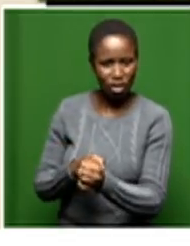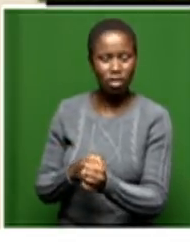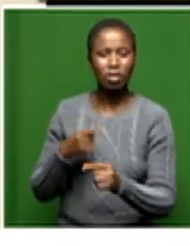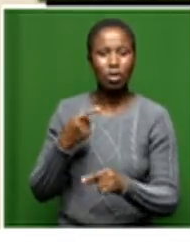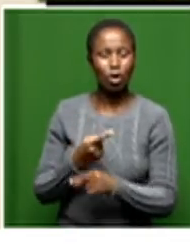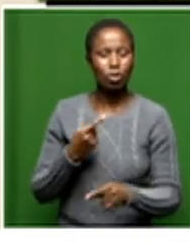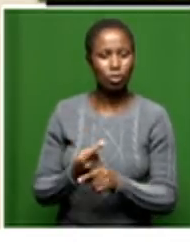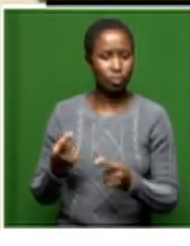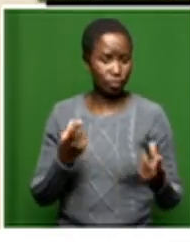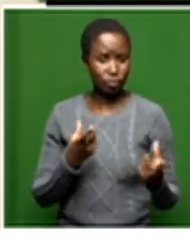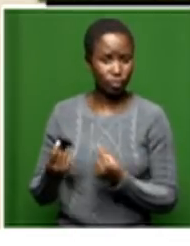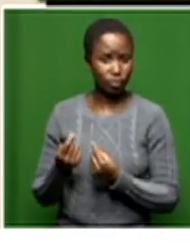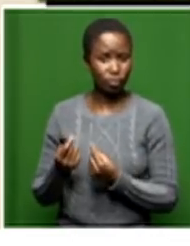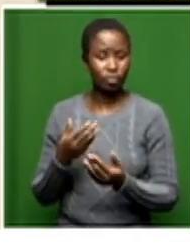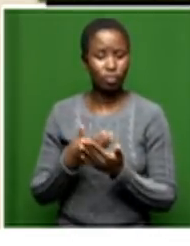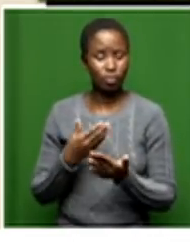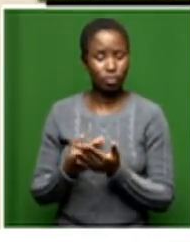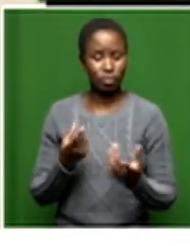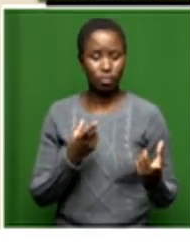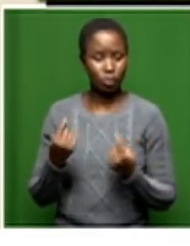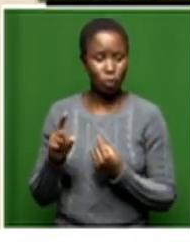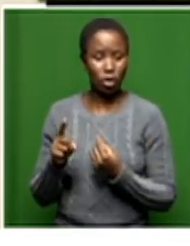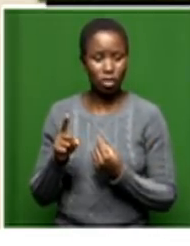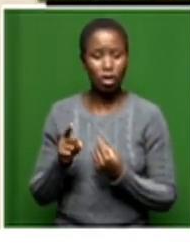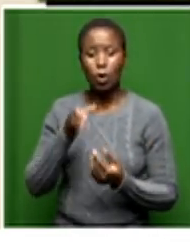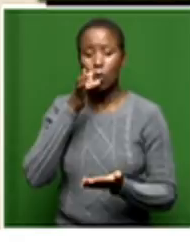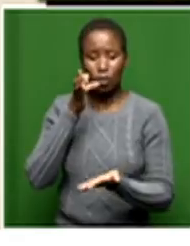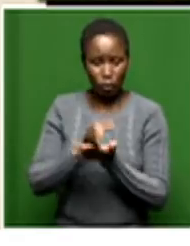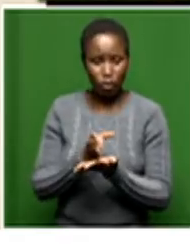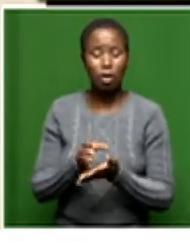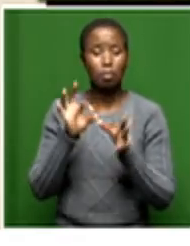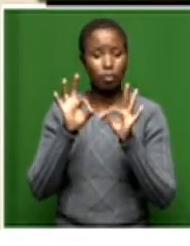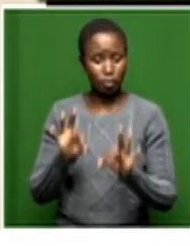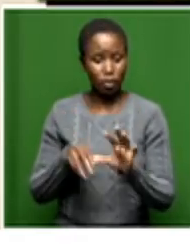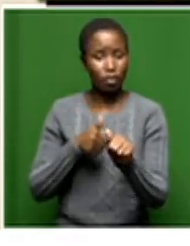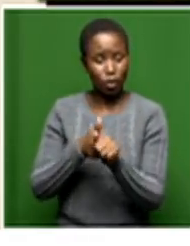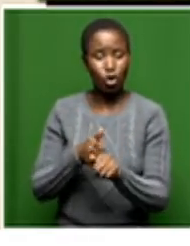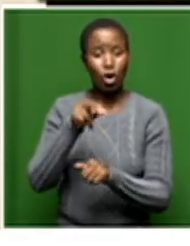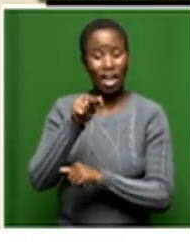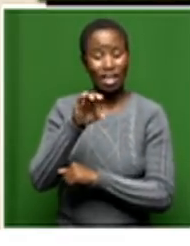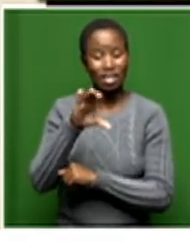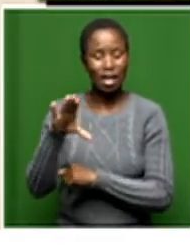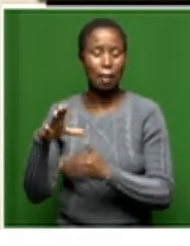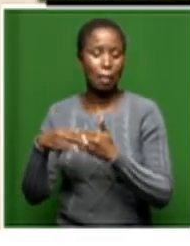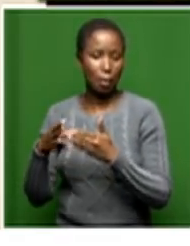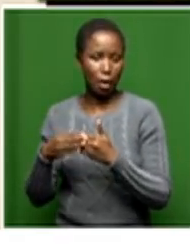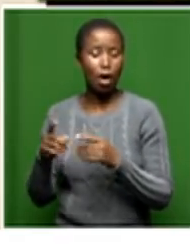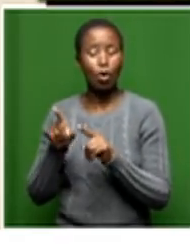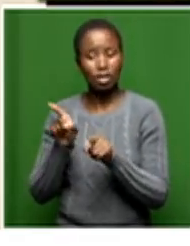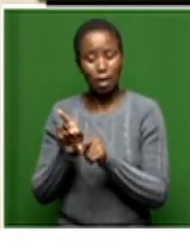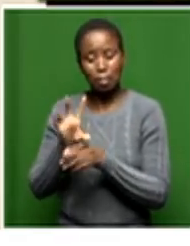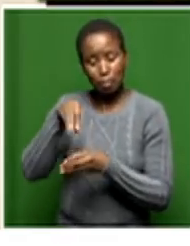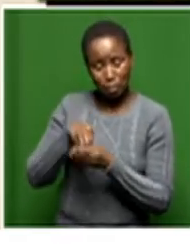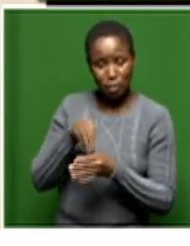and balances on the executive, because remember, they probably all looked at the state because they're members of the same party. It's